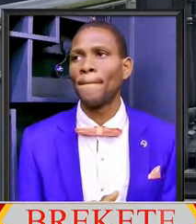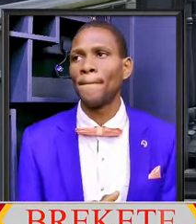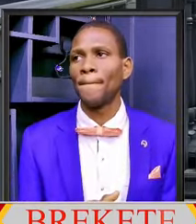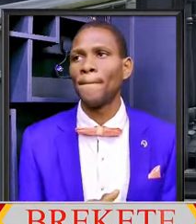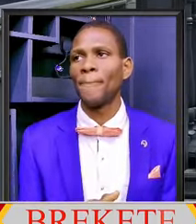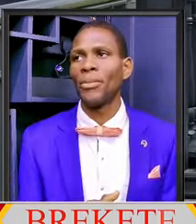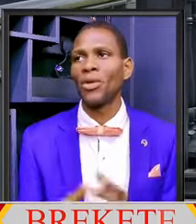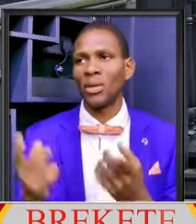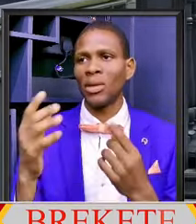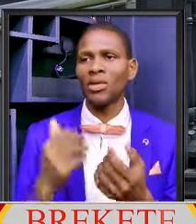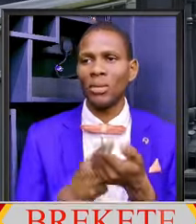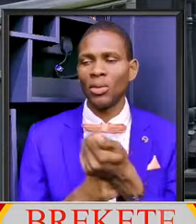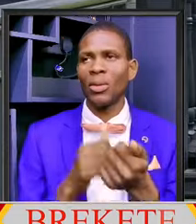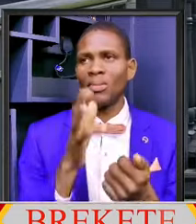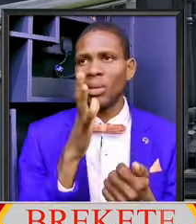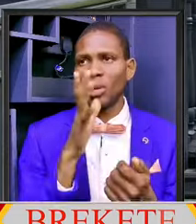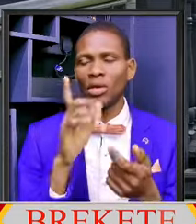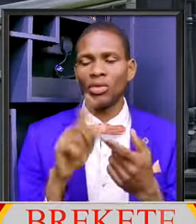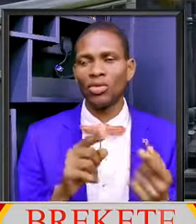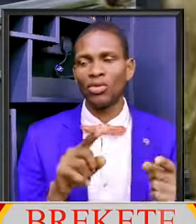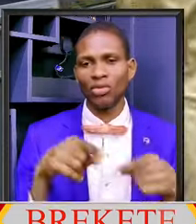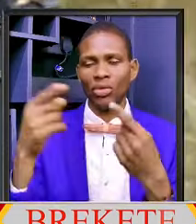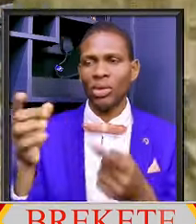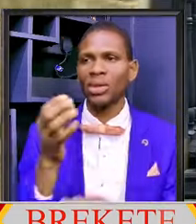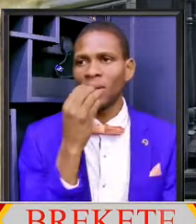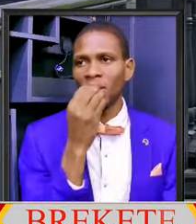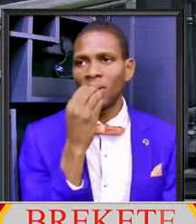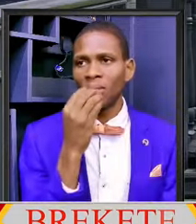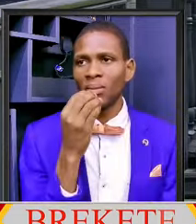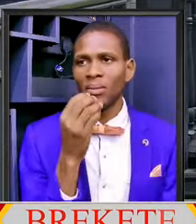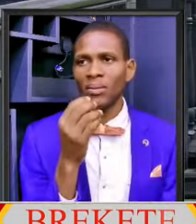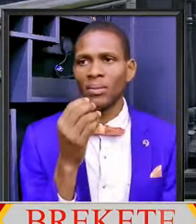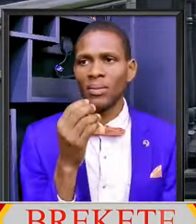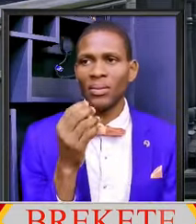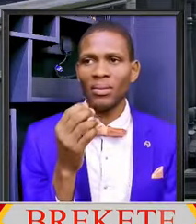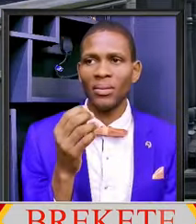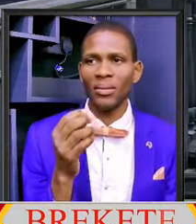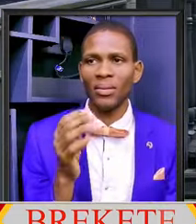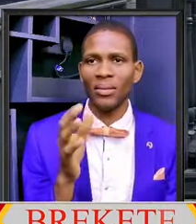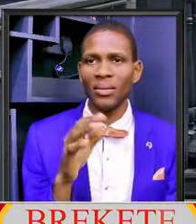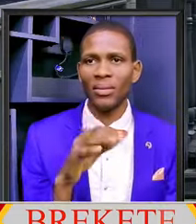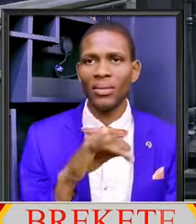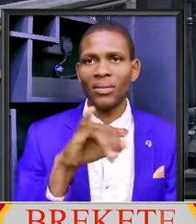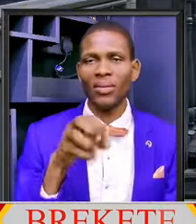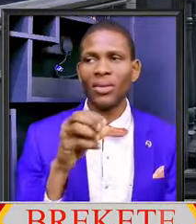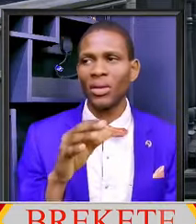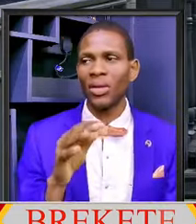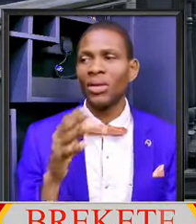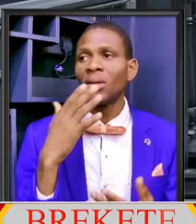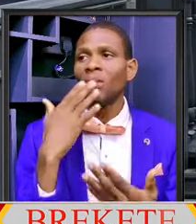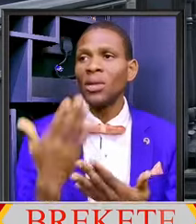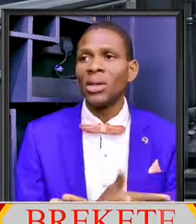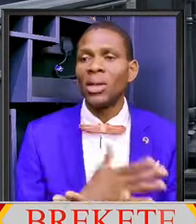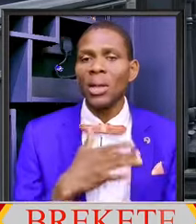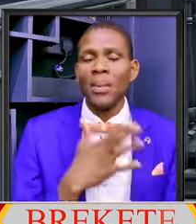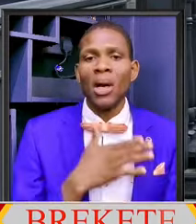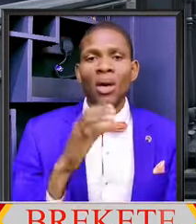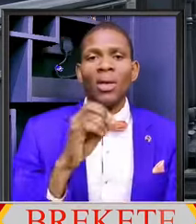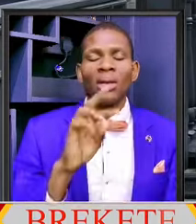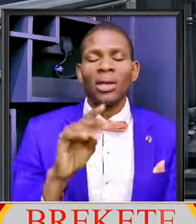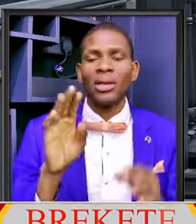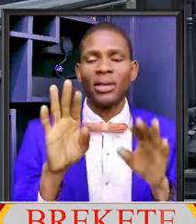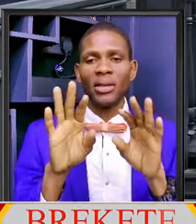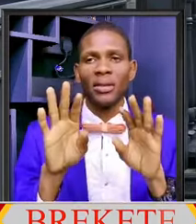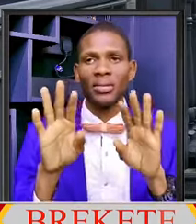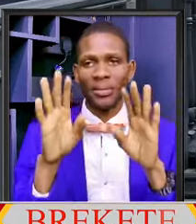So, come and support Mama Mekuna go mission. You are well over. Yeah. Thank Good you. Morning, my ordinary president. Yes. Good morning, Brekete